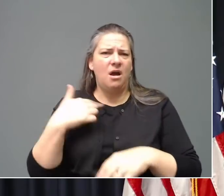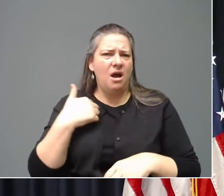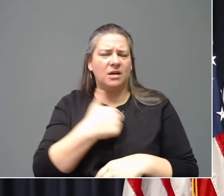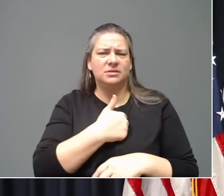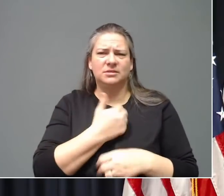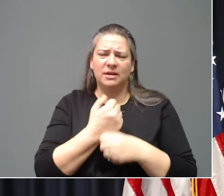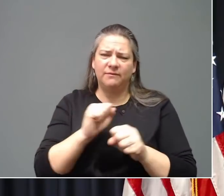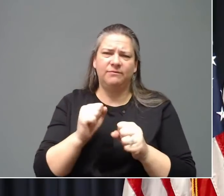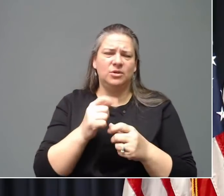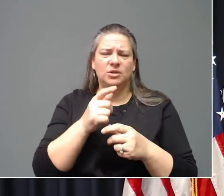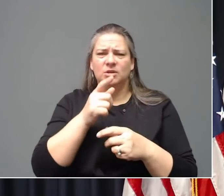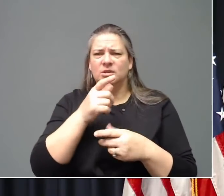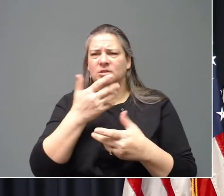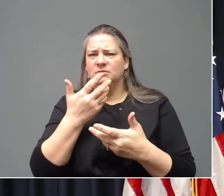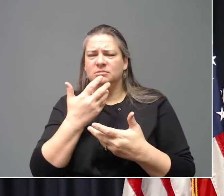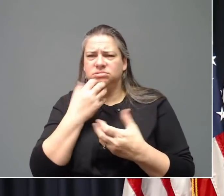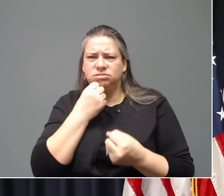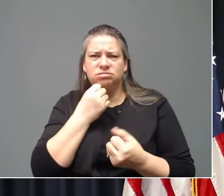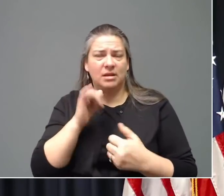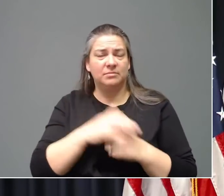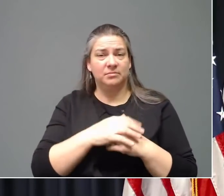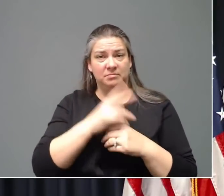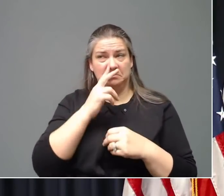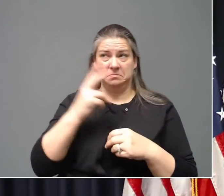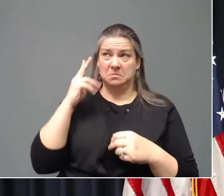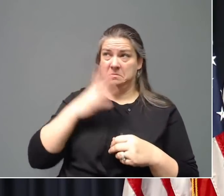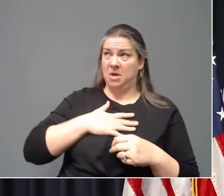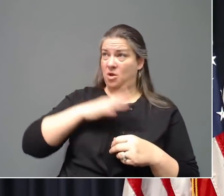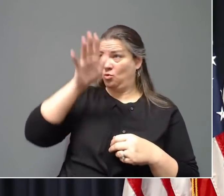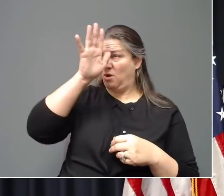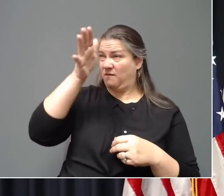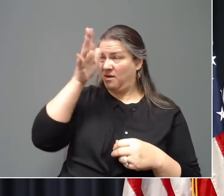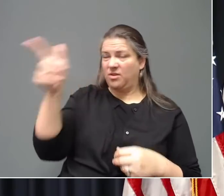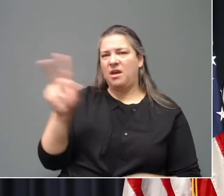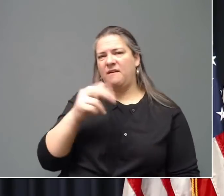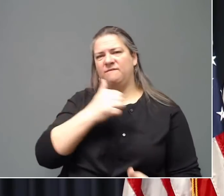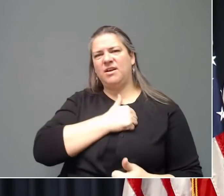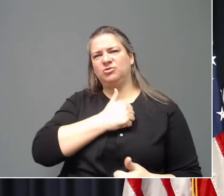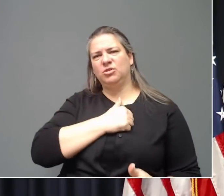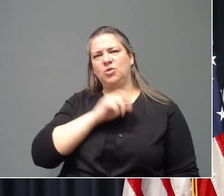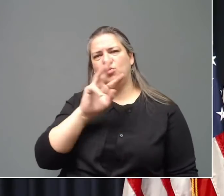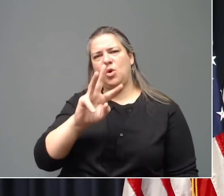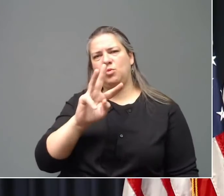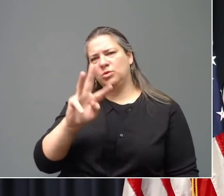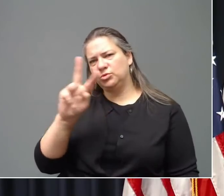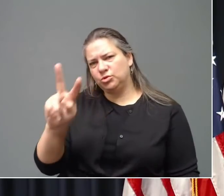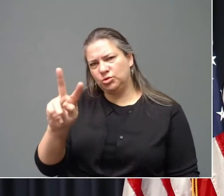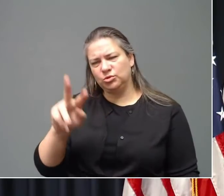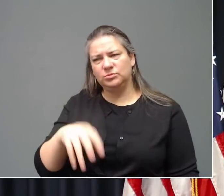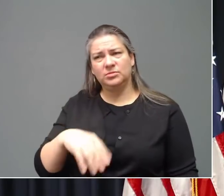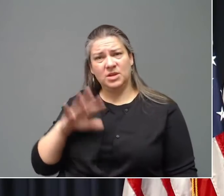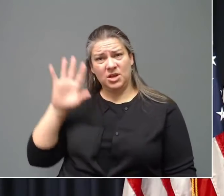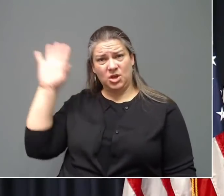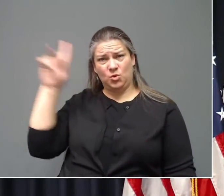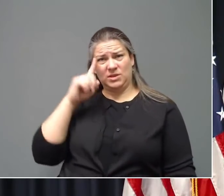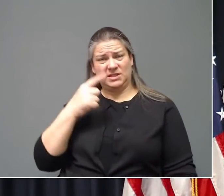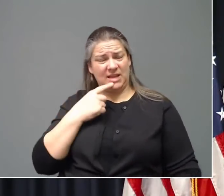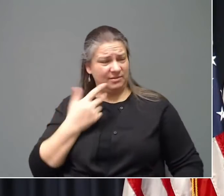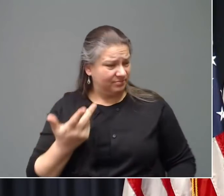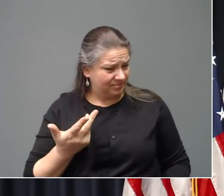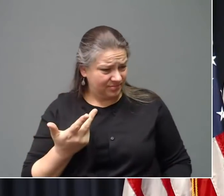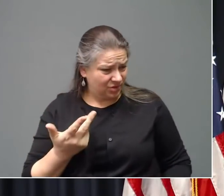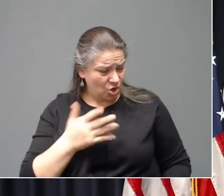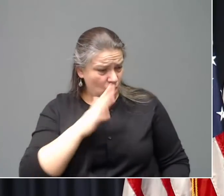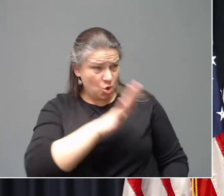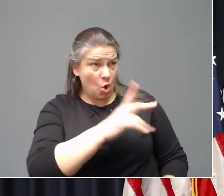of my grandfathers, who's a veteran who served in World War II, he'd be telling us that it's not just a goal to do better,